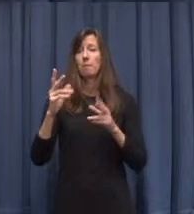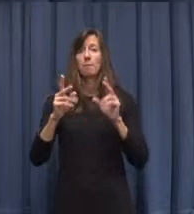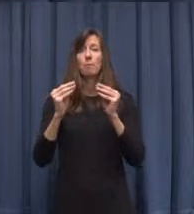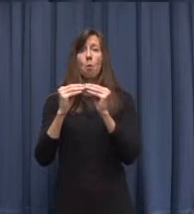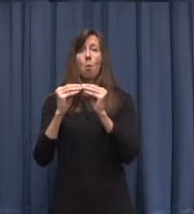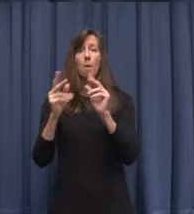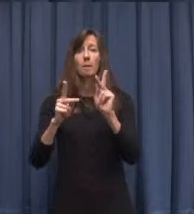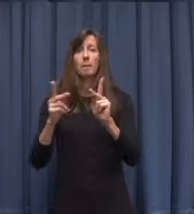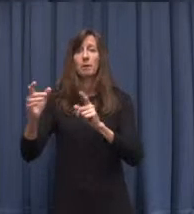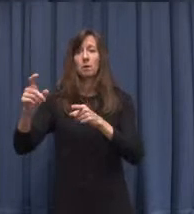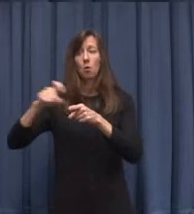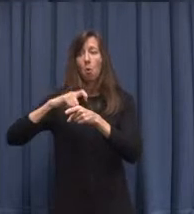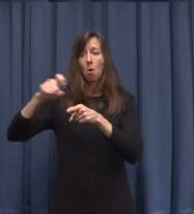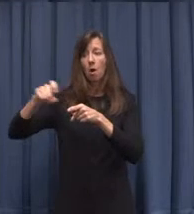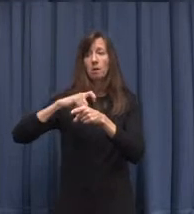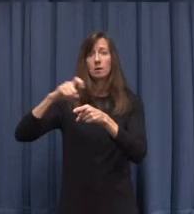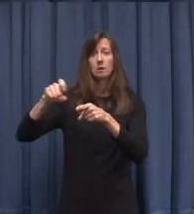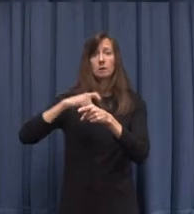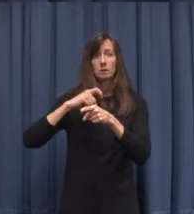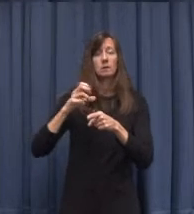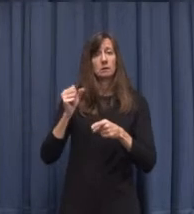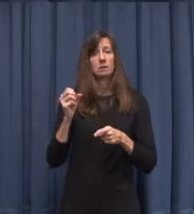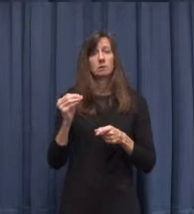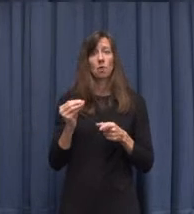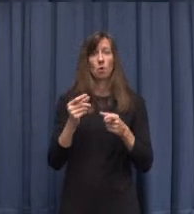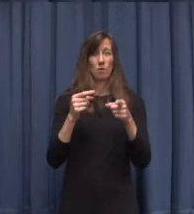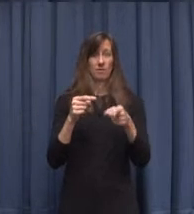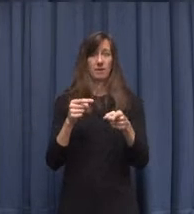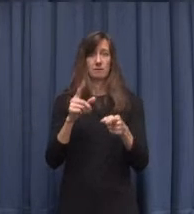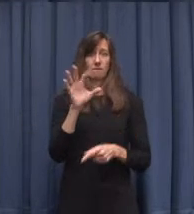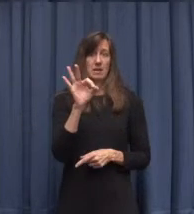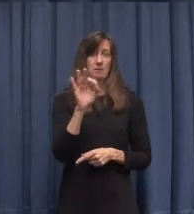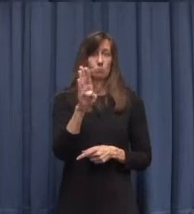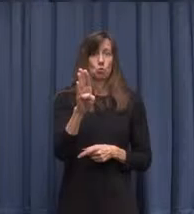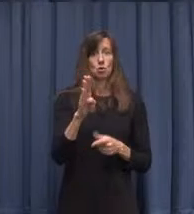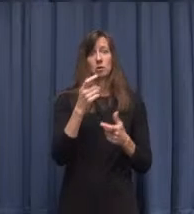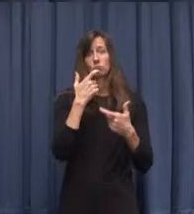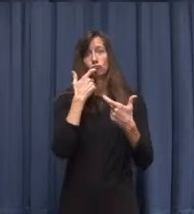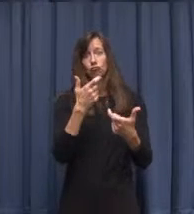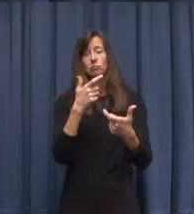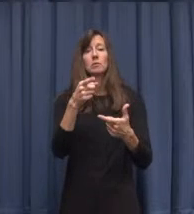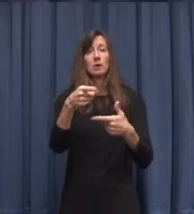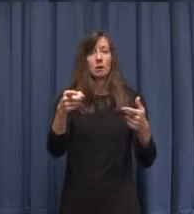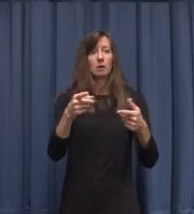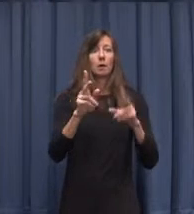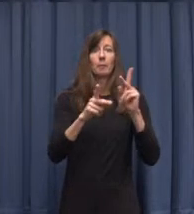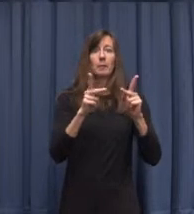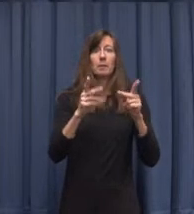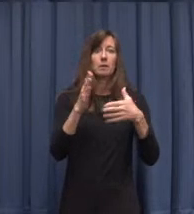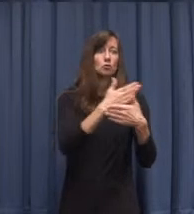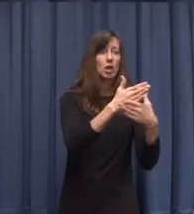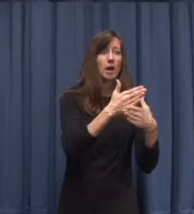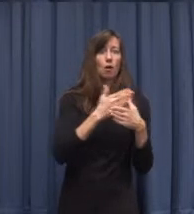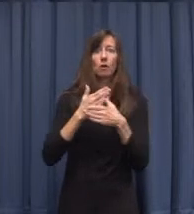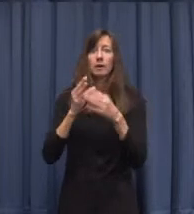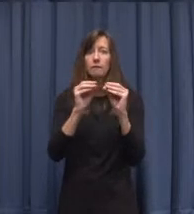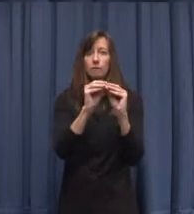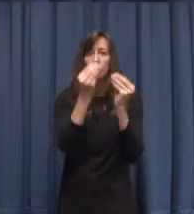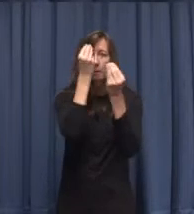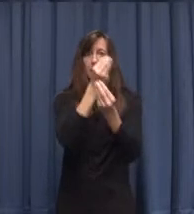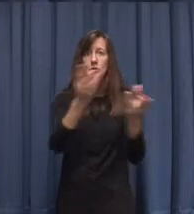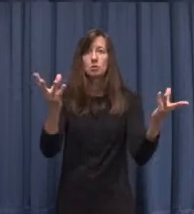this is working, that in terms of spreading the word and raising people's awareness. So let's please continue to do